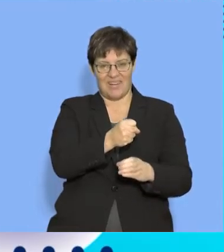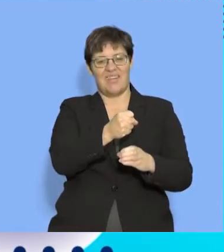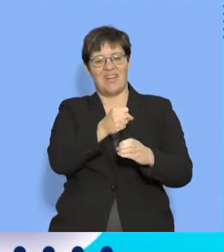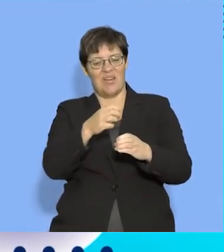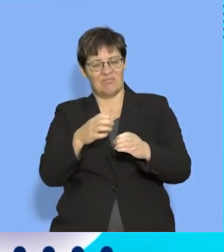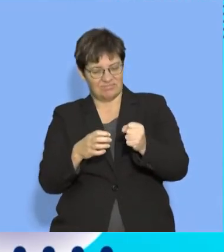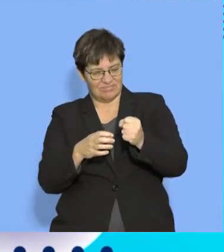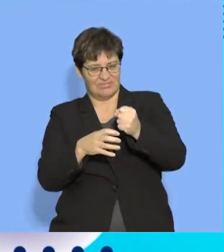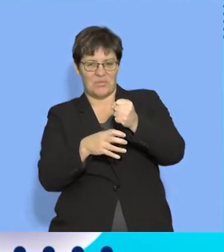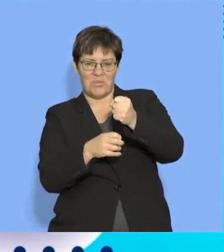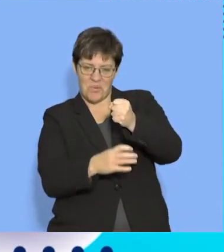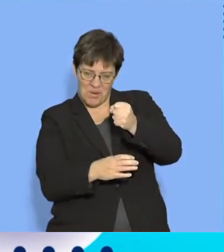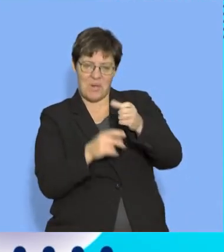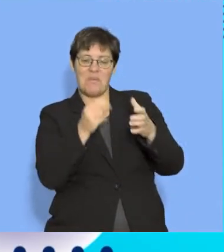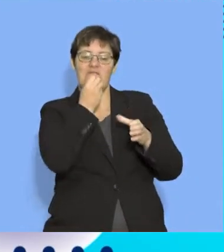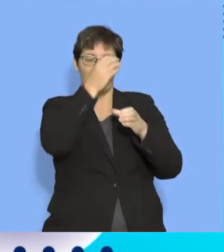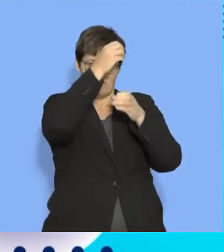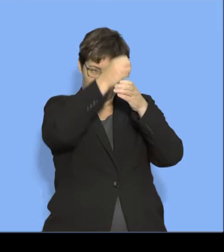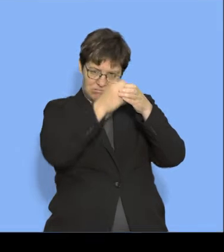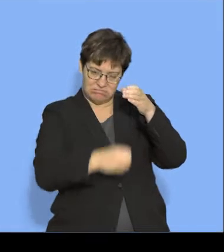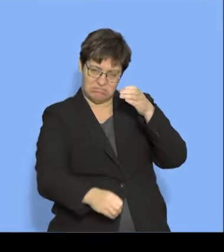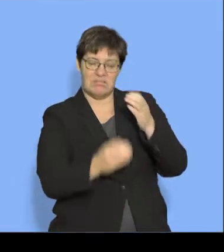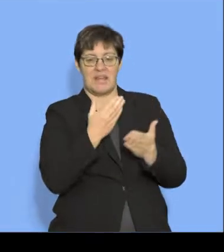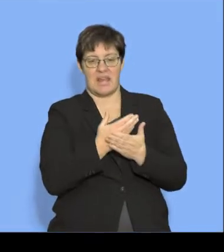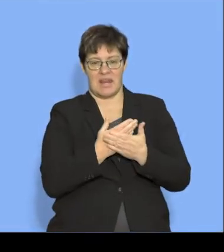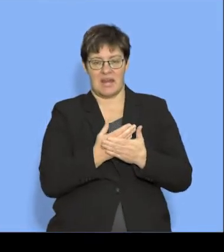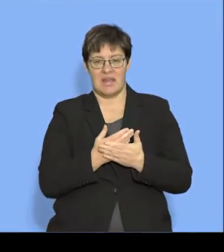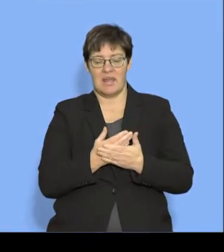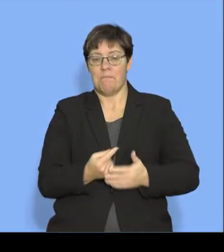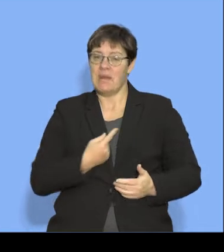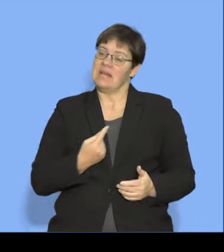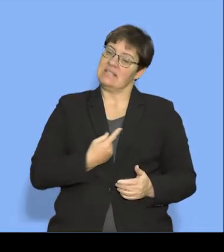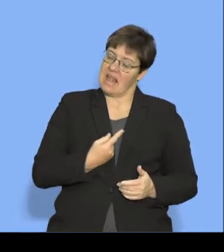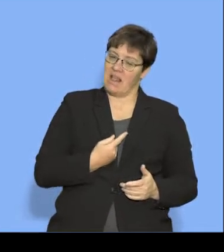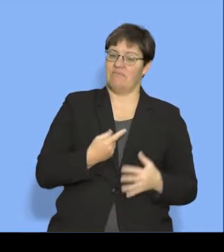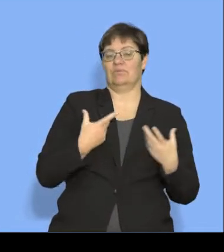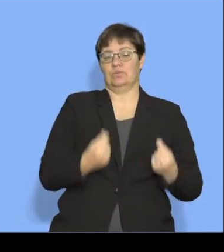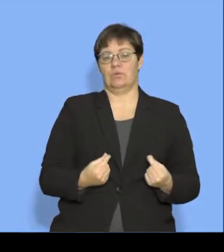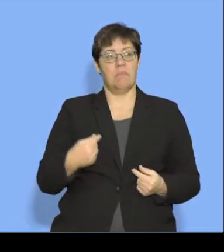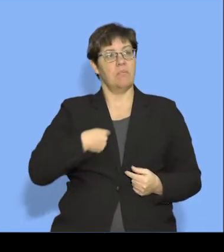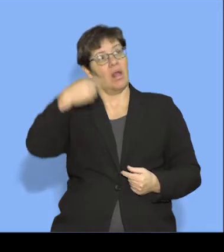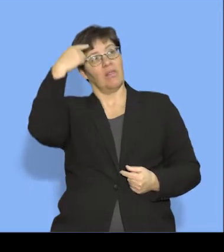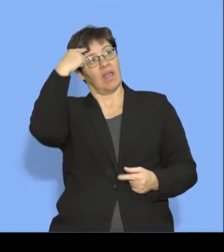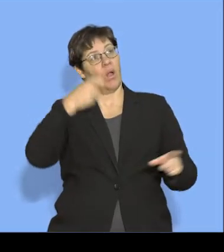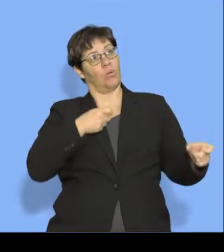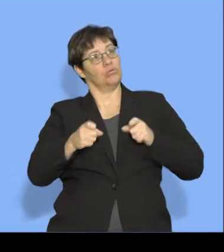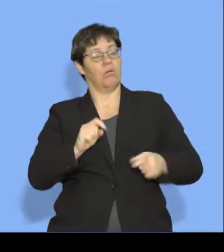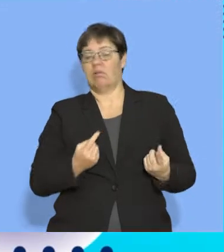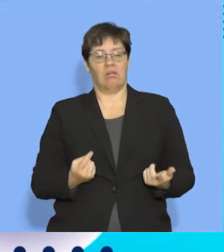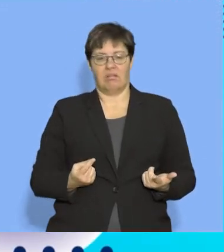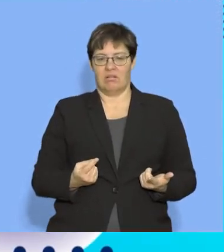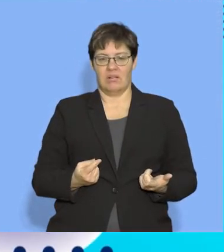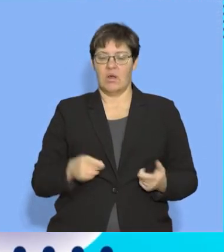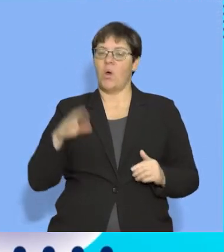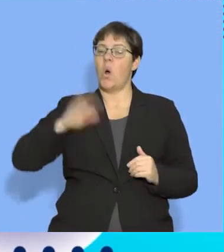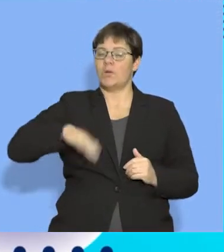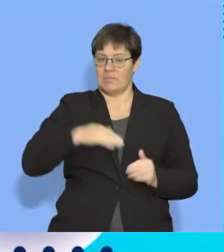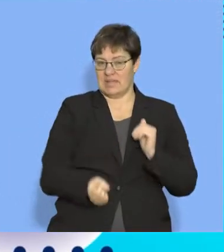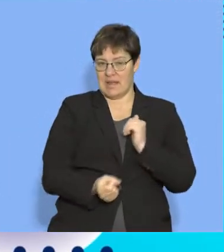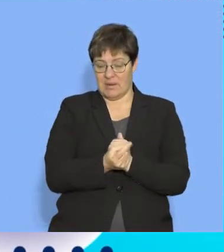do remember and recollect, that peristalsis is an involuntary action, meaning that you don't have control of it. And this